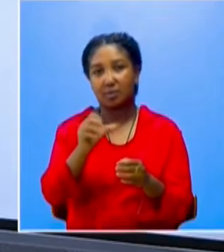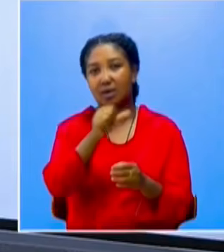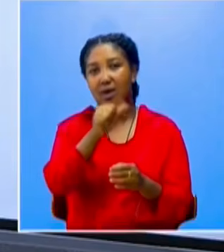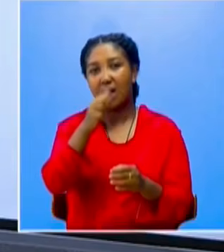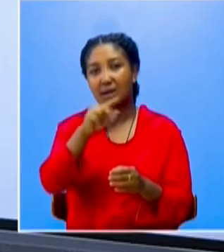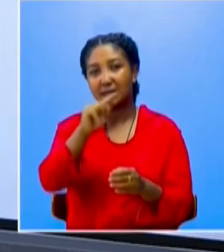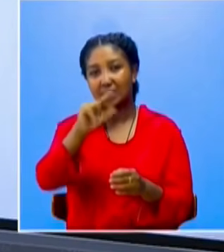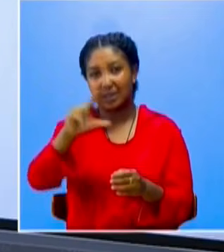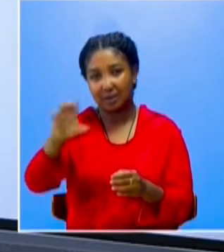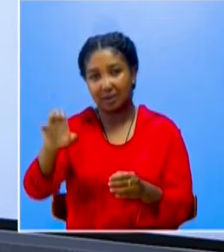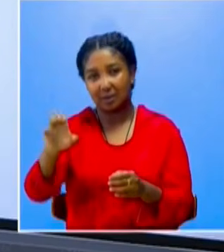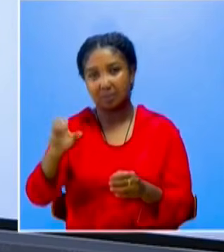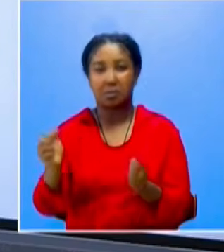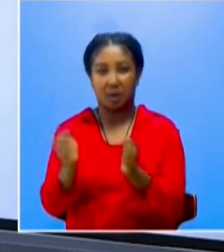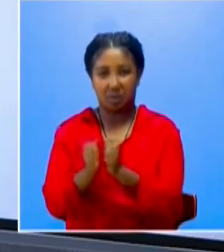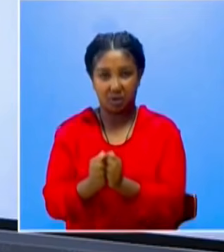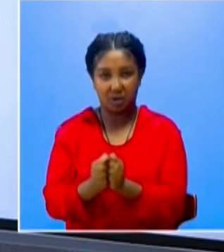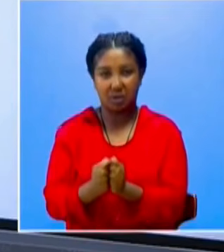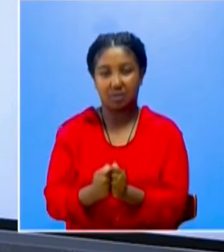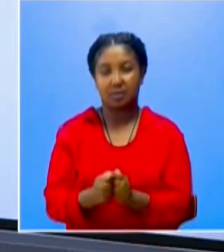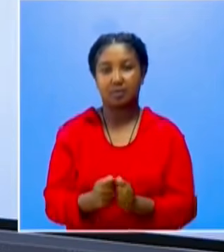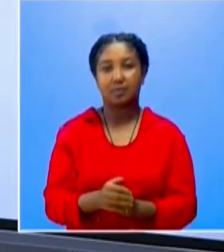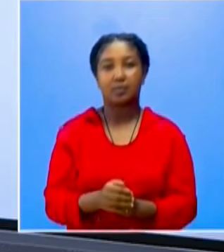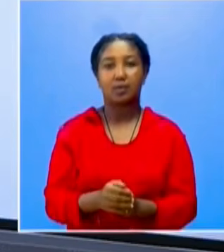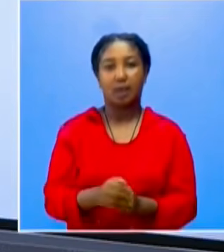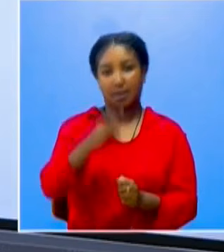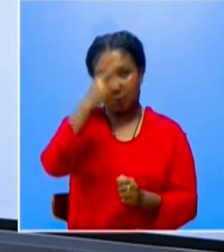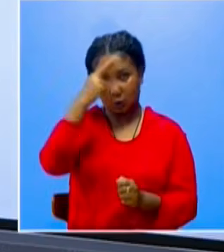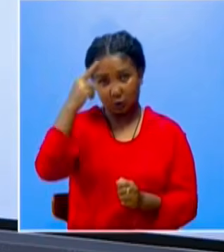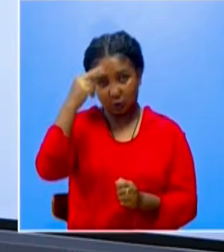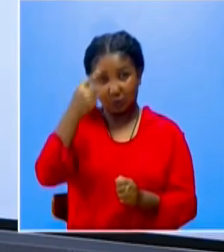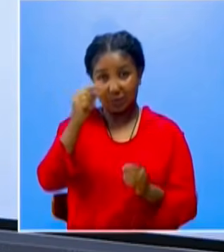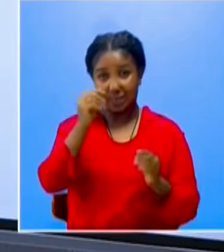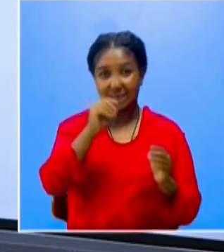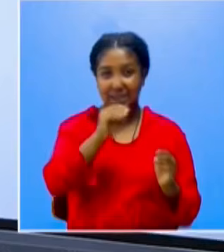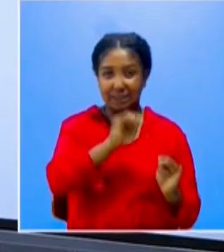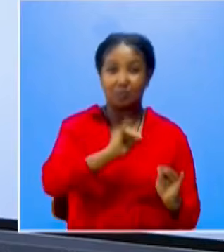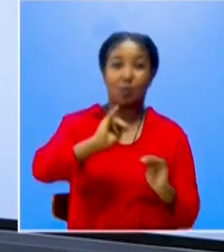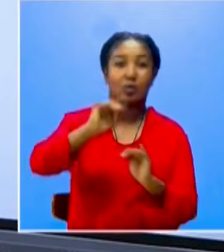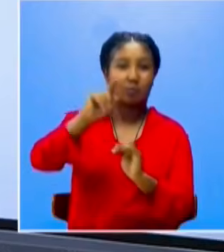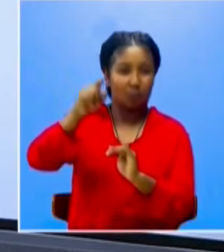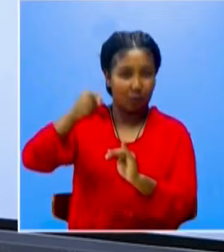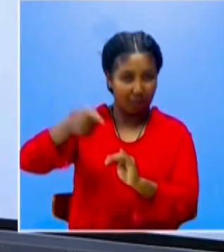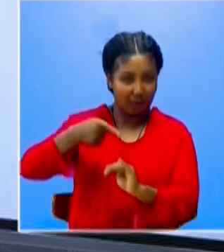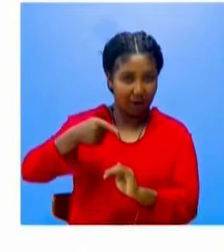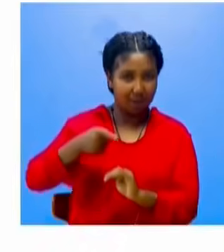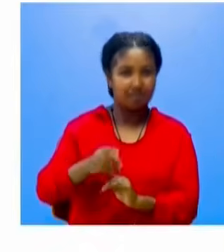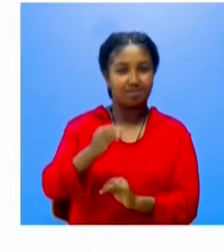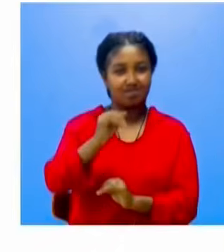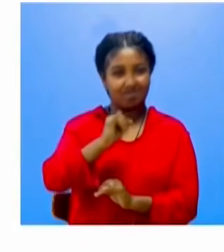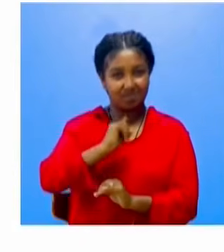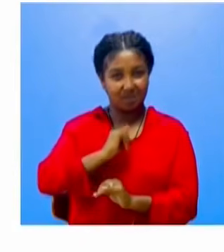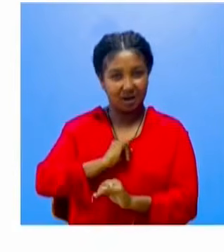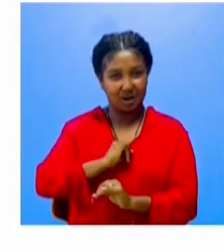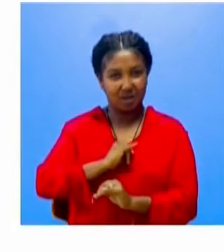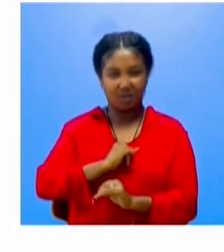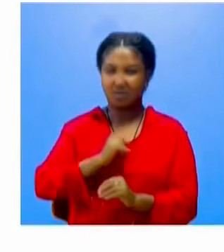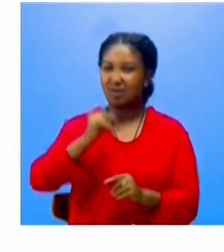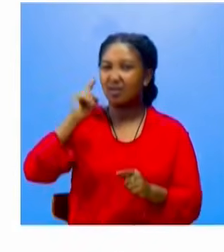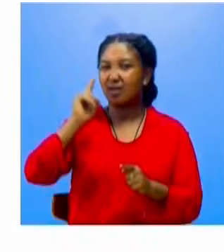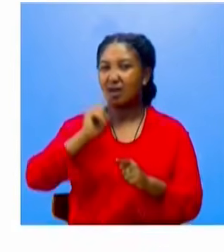call it what? Noun phrase, right? Okay. Because of the smoke, comma, I can't